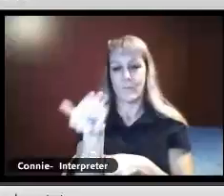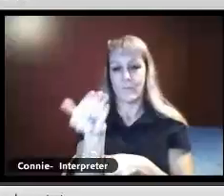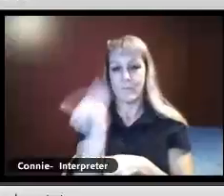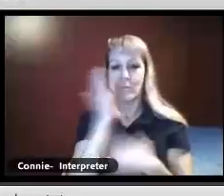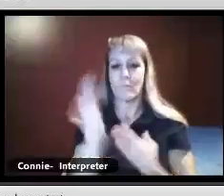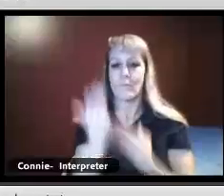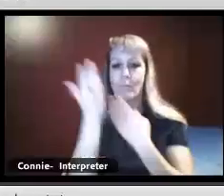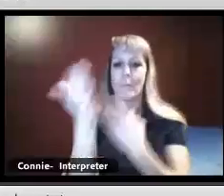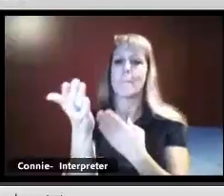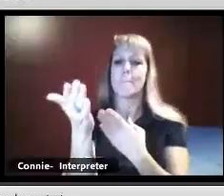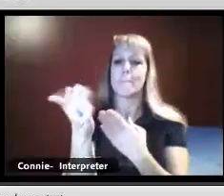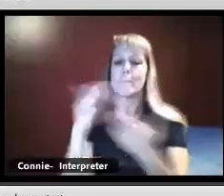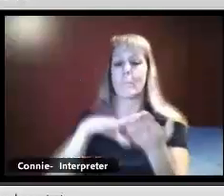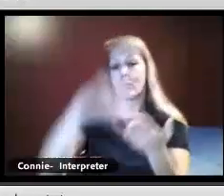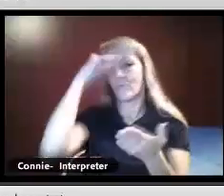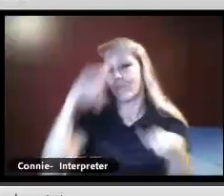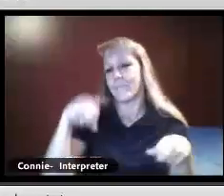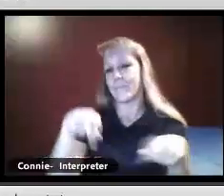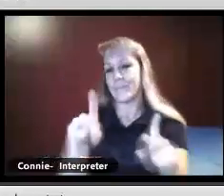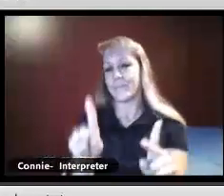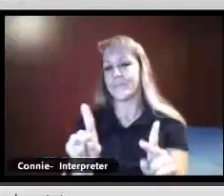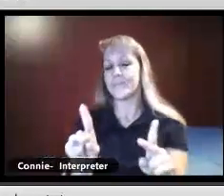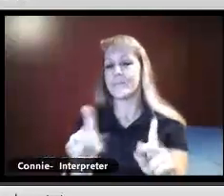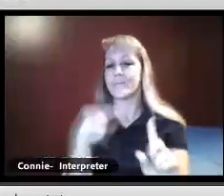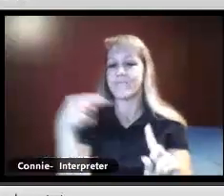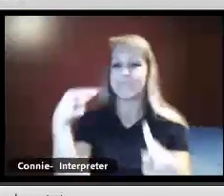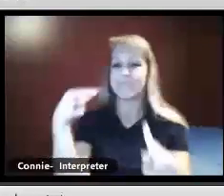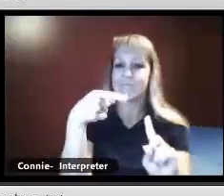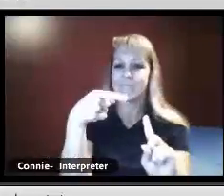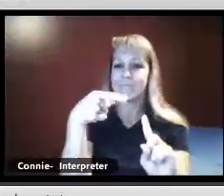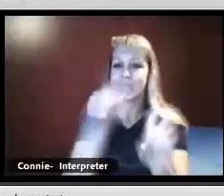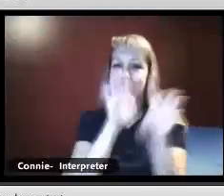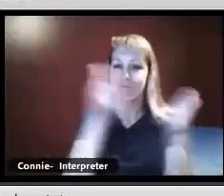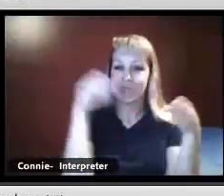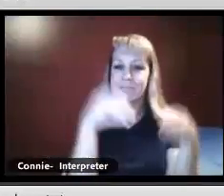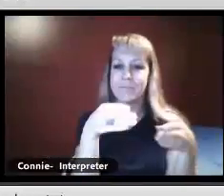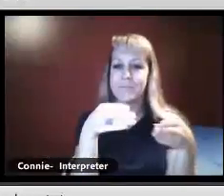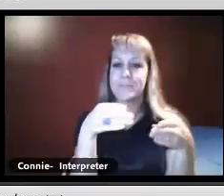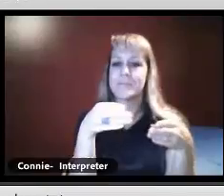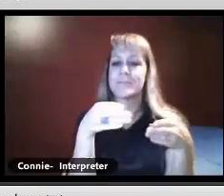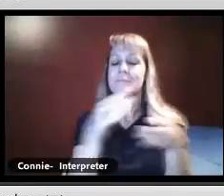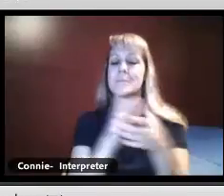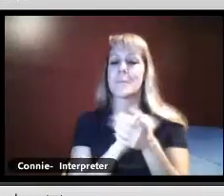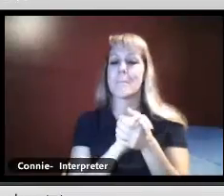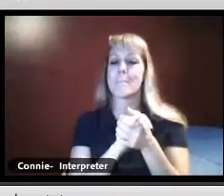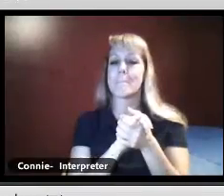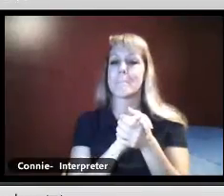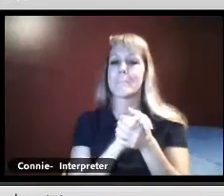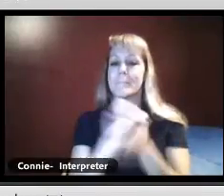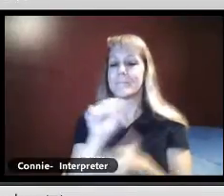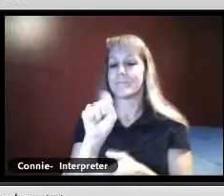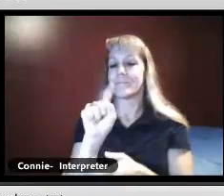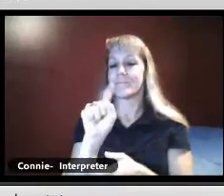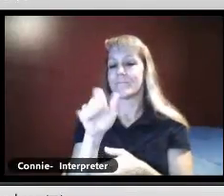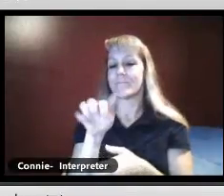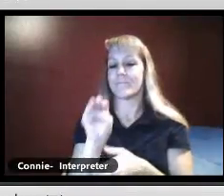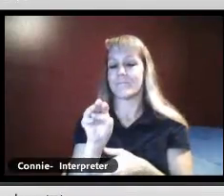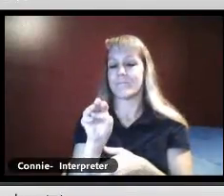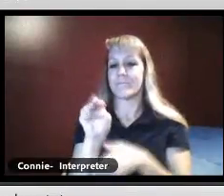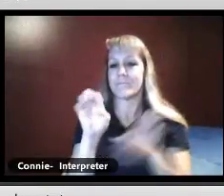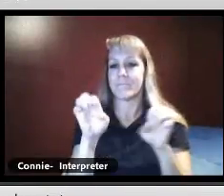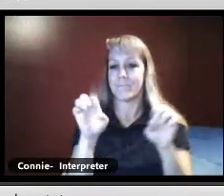a learning opportunity specifically focused on bringing STEAM education to